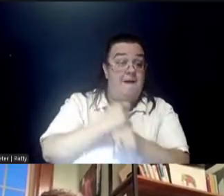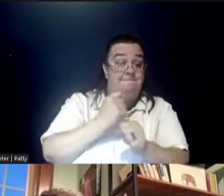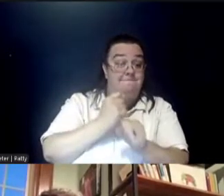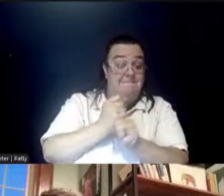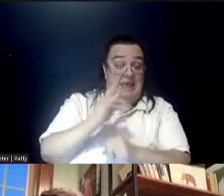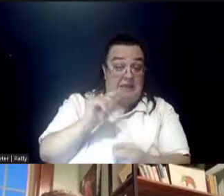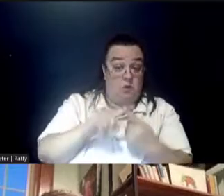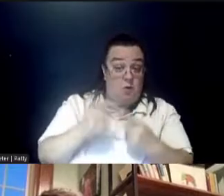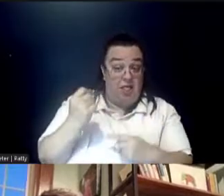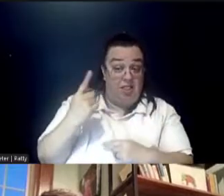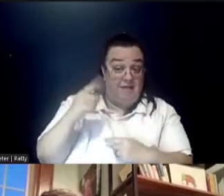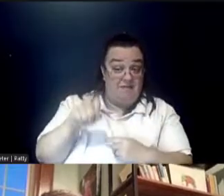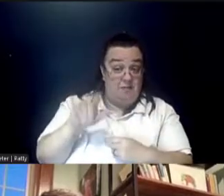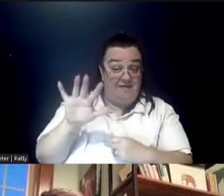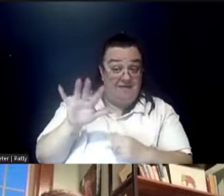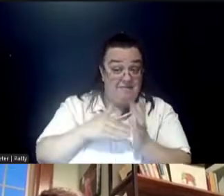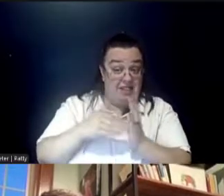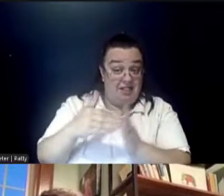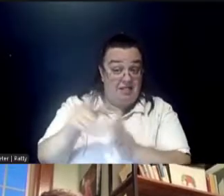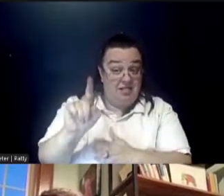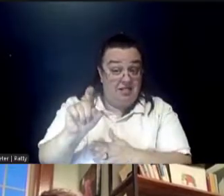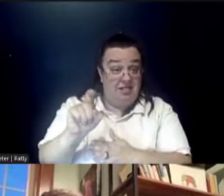million?